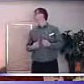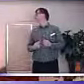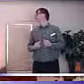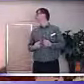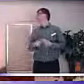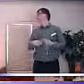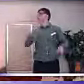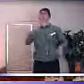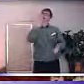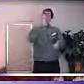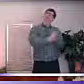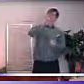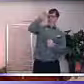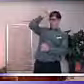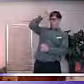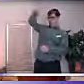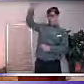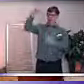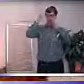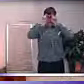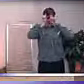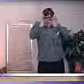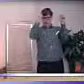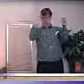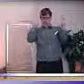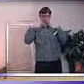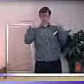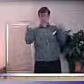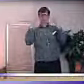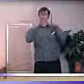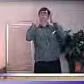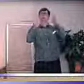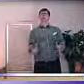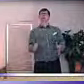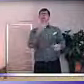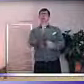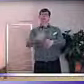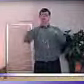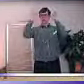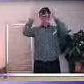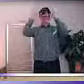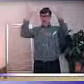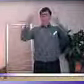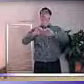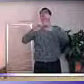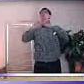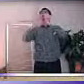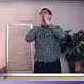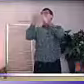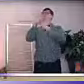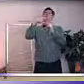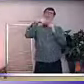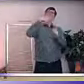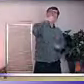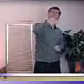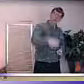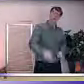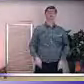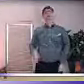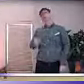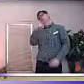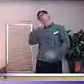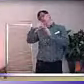glimpsing the truth beyond apparent circumstances, beyond the pictures that are being shown to you, to